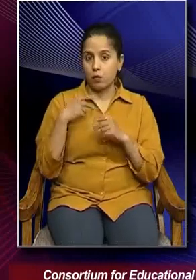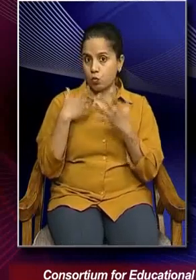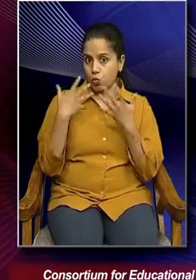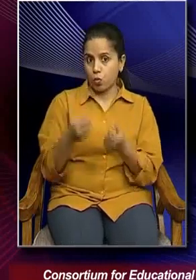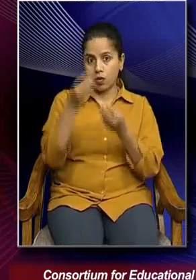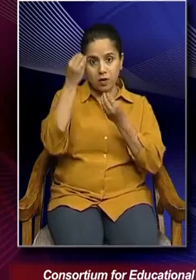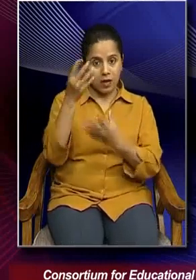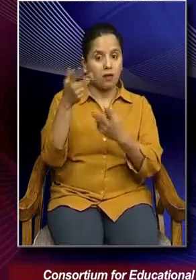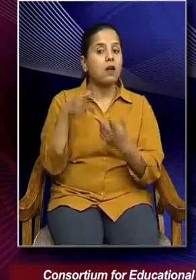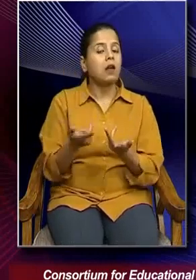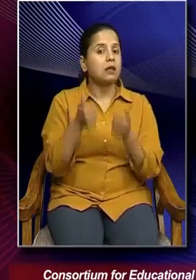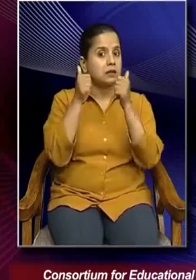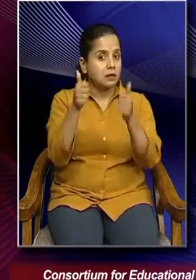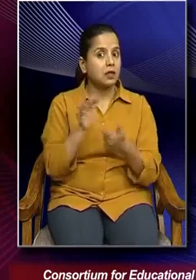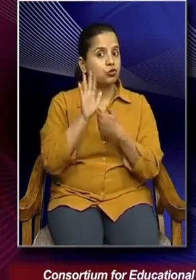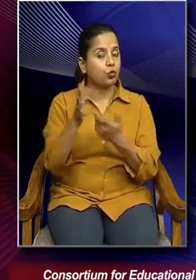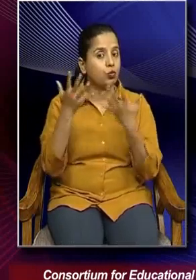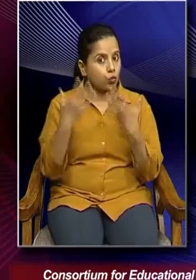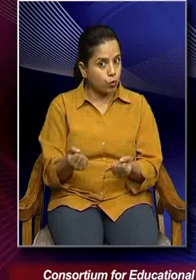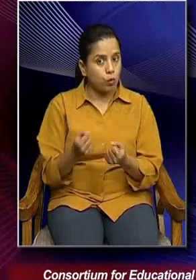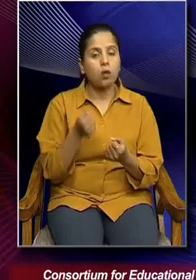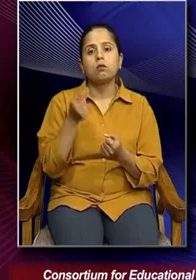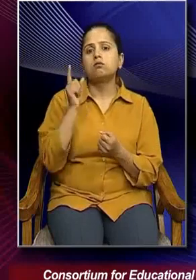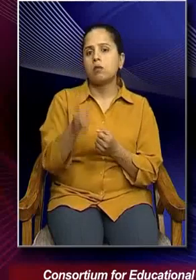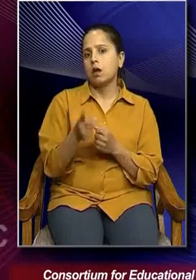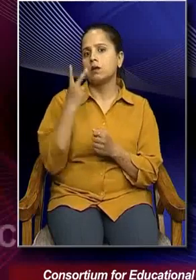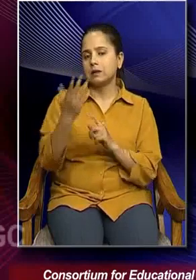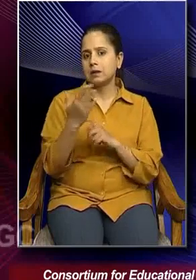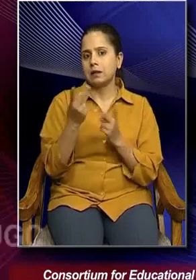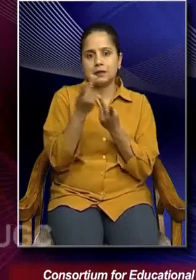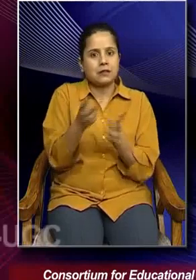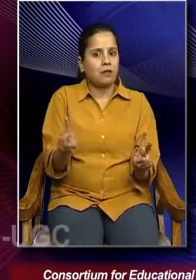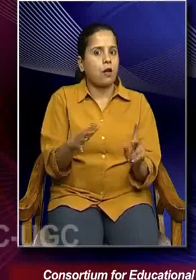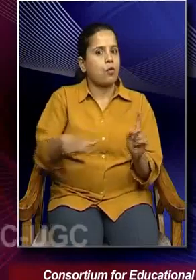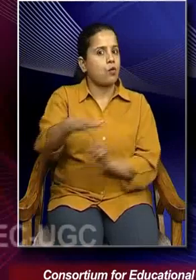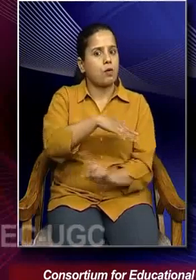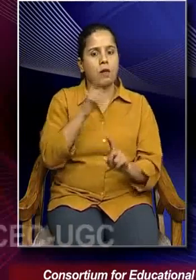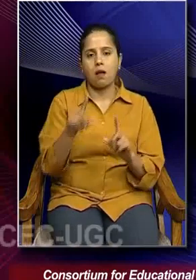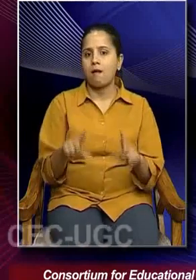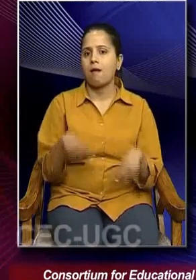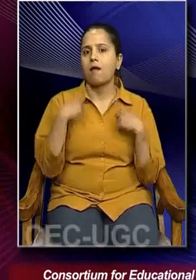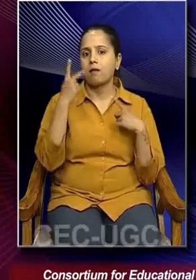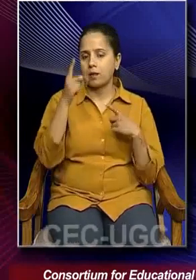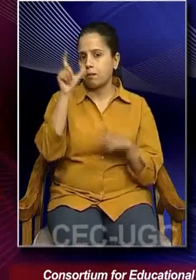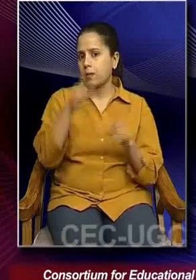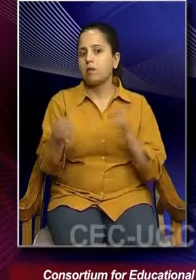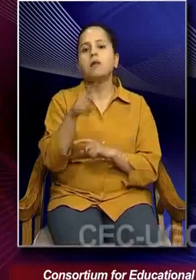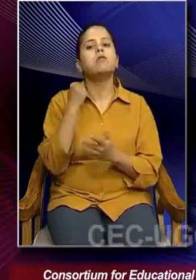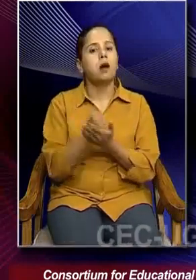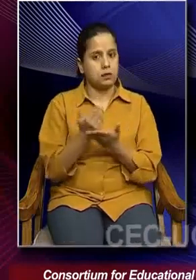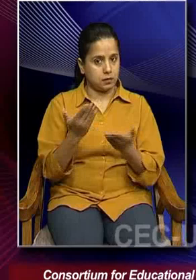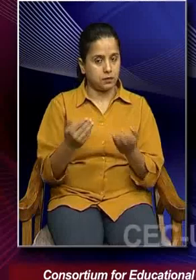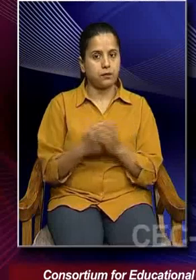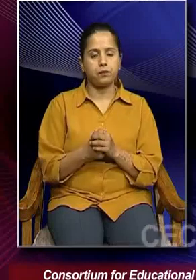the results in such a manner that it really brings out difference on the ground and life of the people.